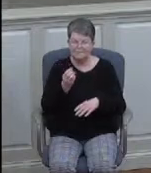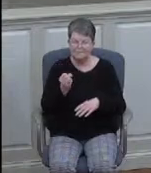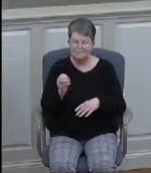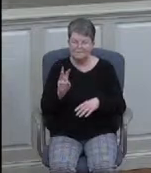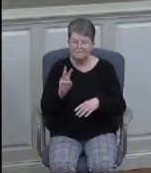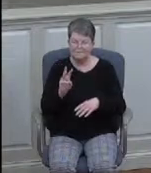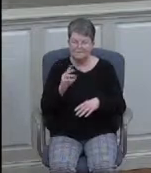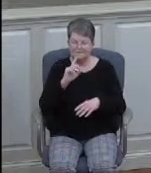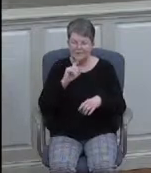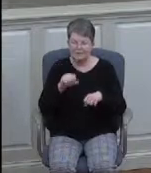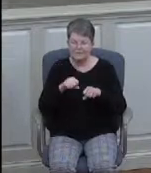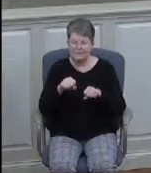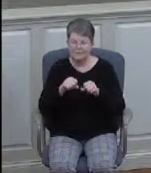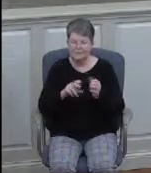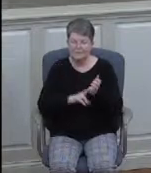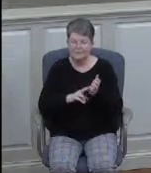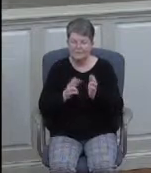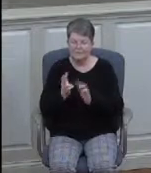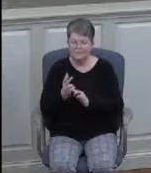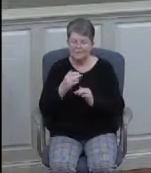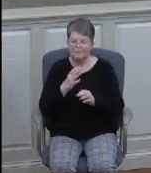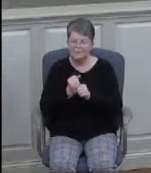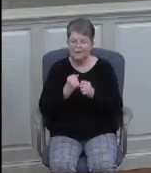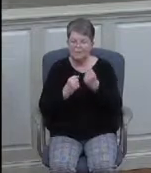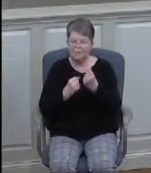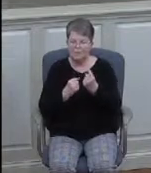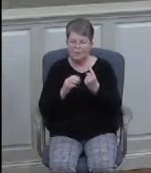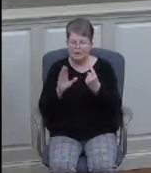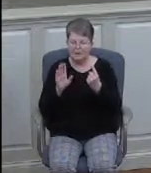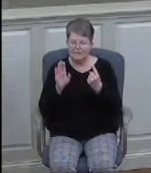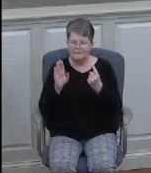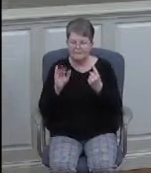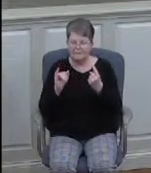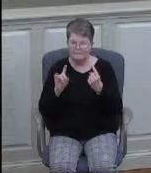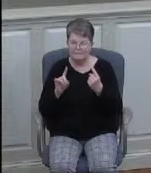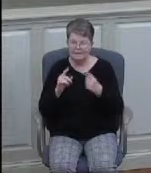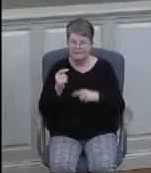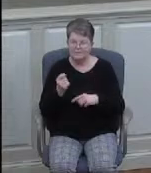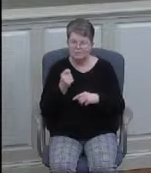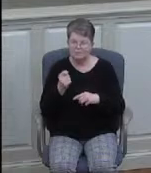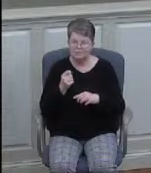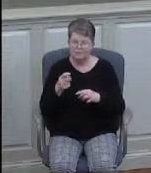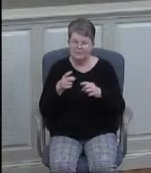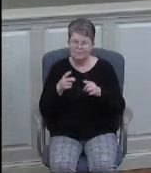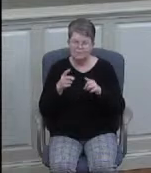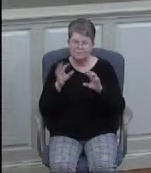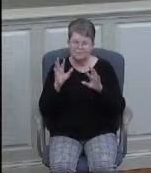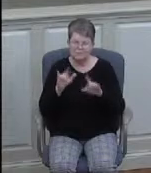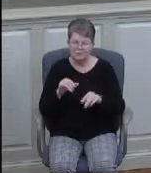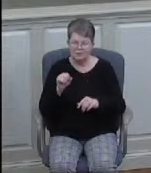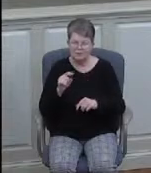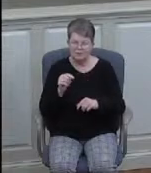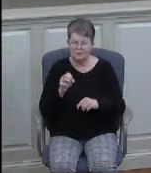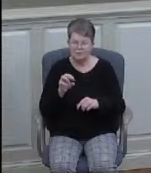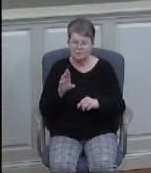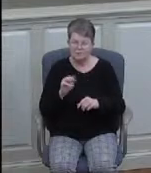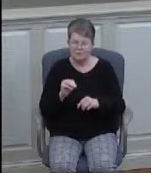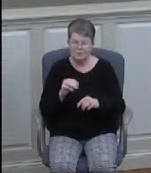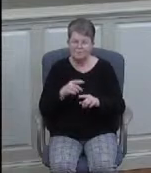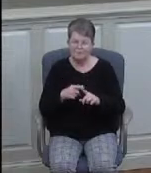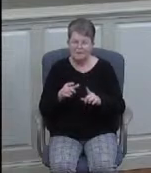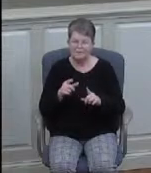the mowing contract. We received one bid. It was Tuesday during the snowstorm. It was a tough day, but we needed to get these